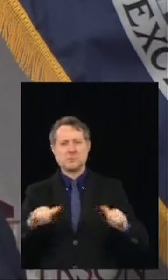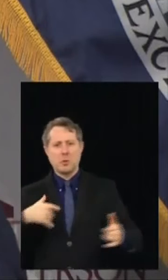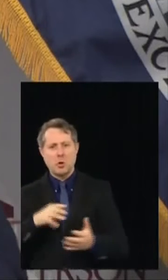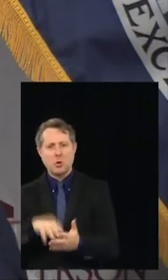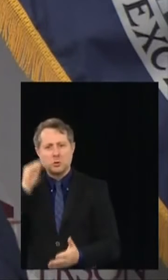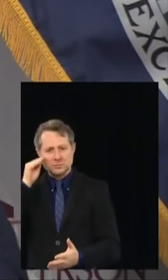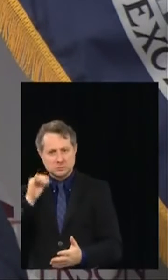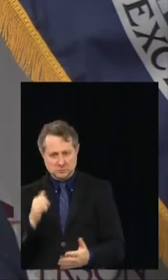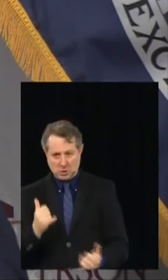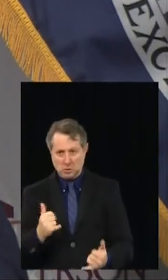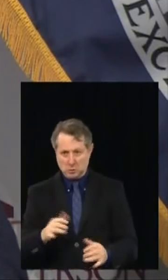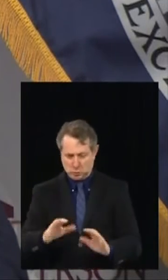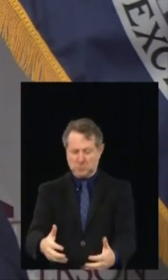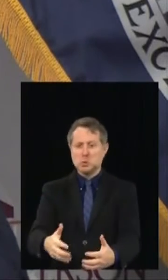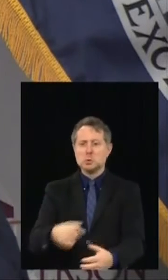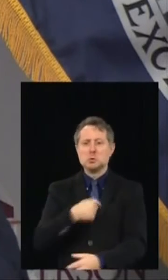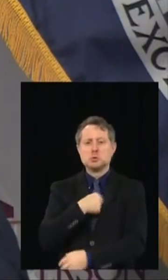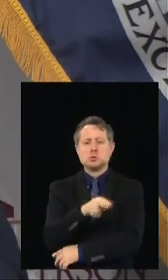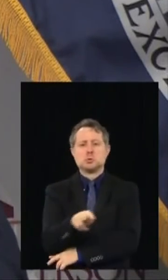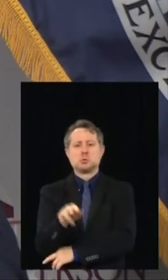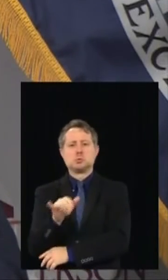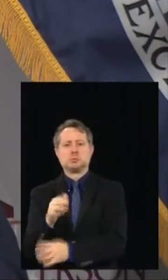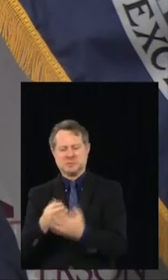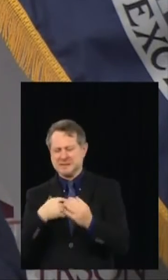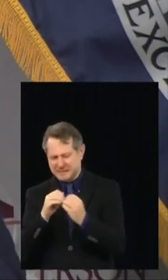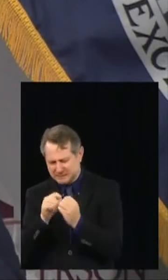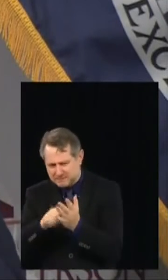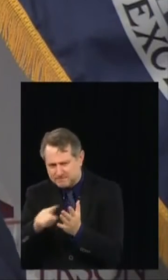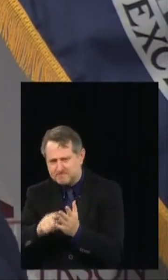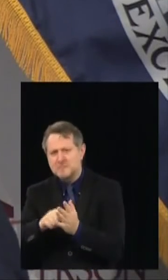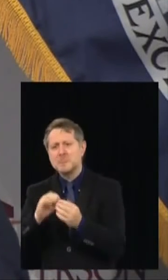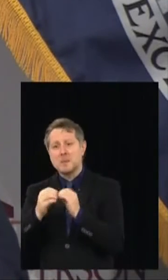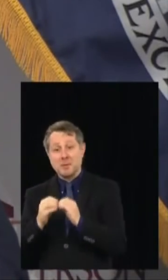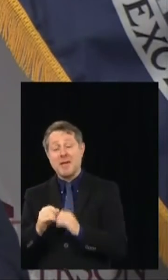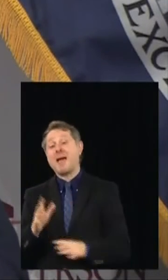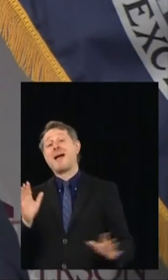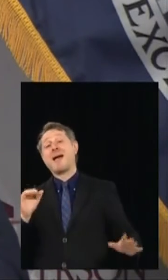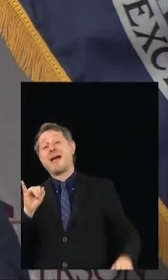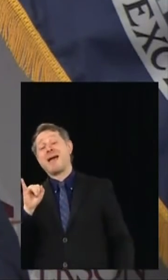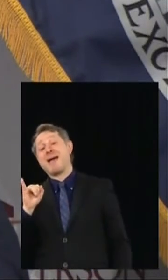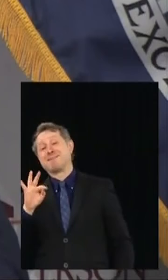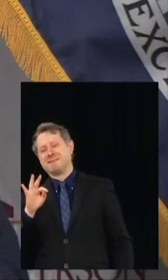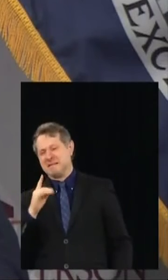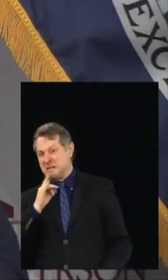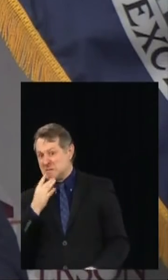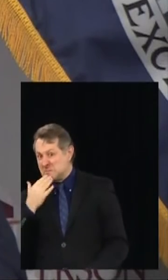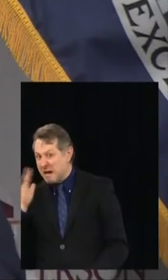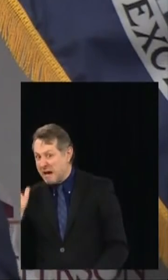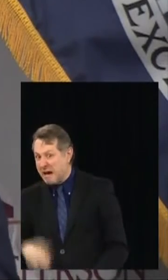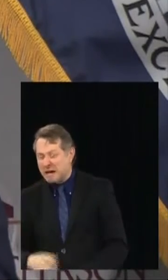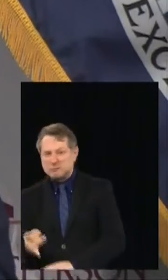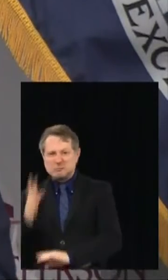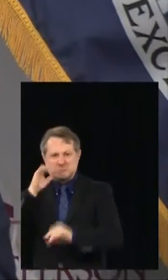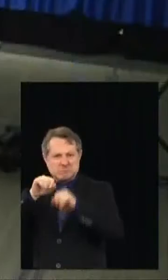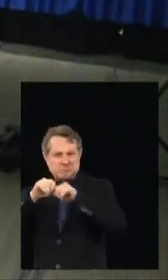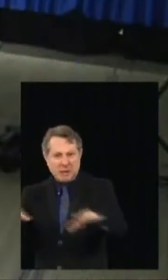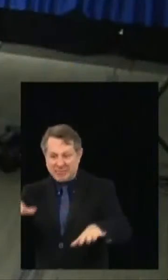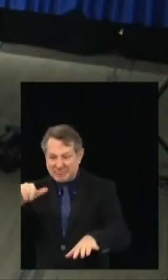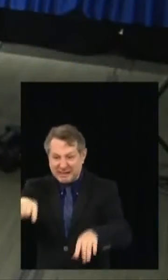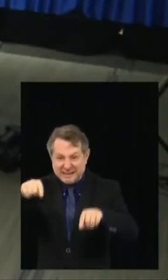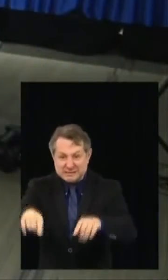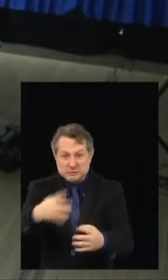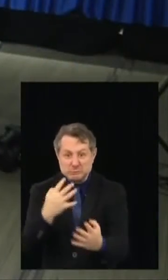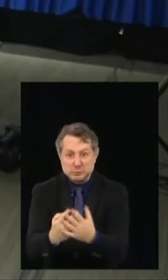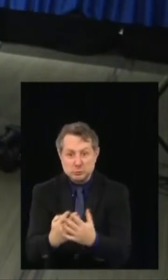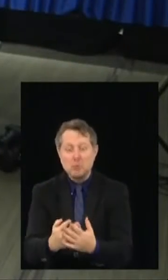check the specifics, but if you had a significant problem in a prison, you wouldn't have that low a number of the correction officers'